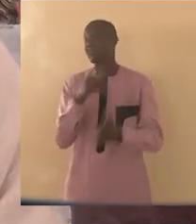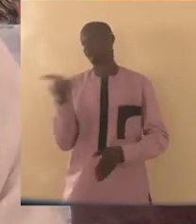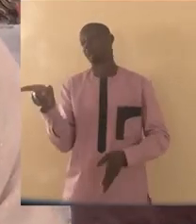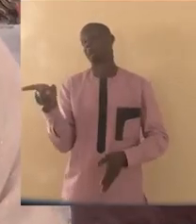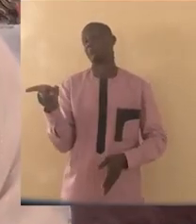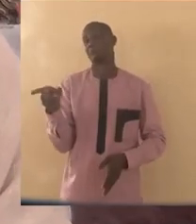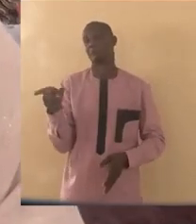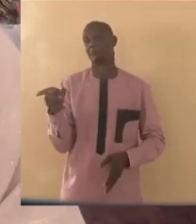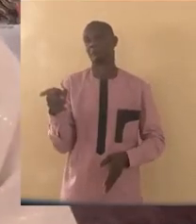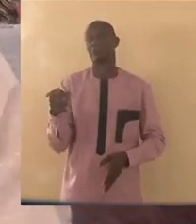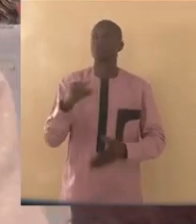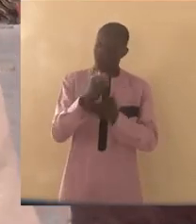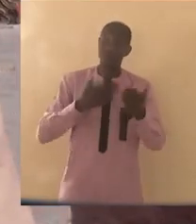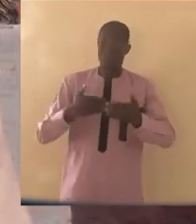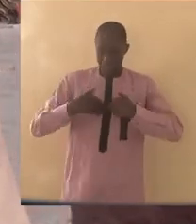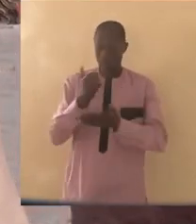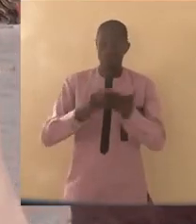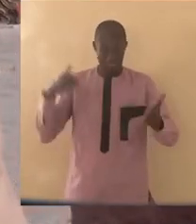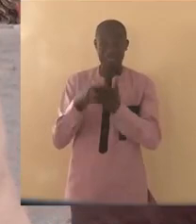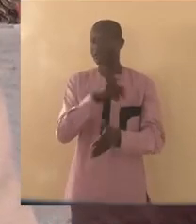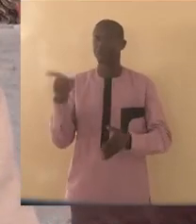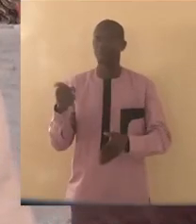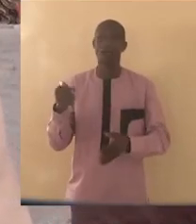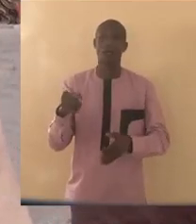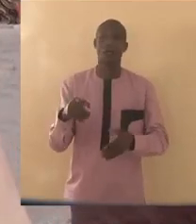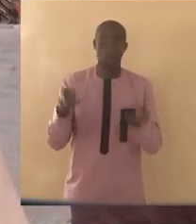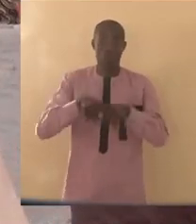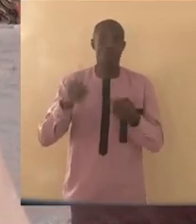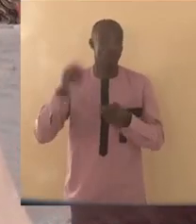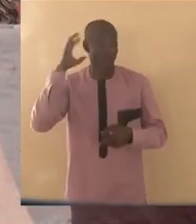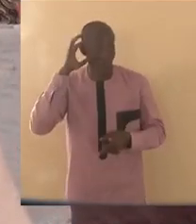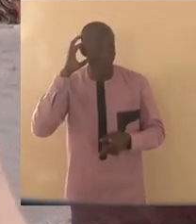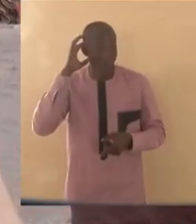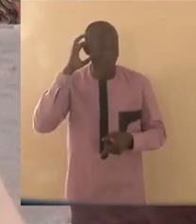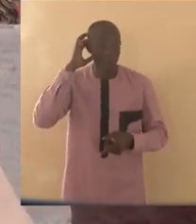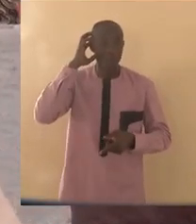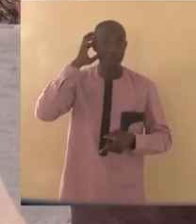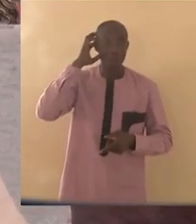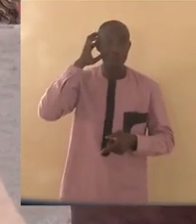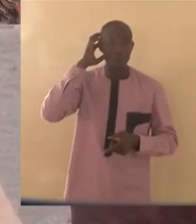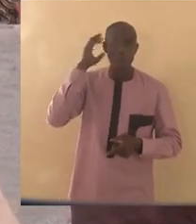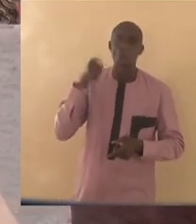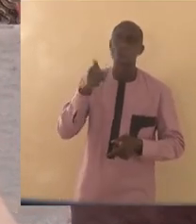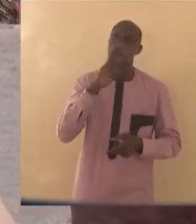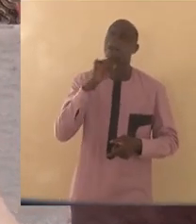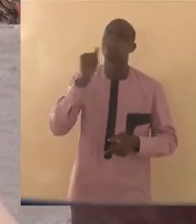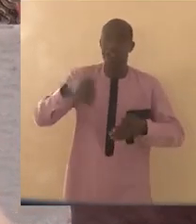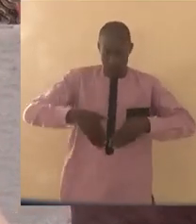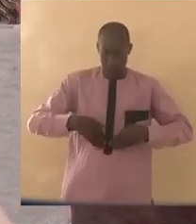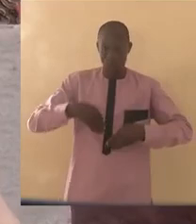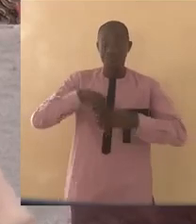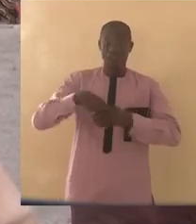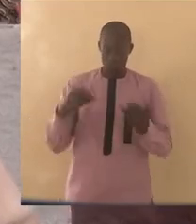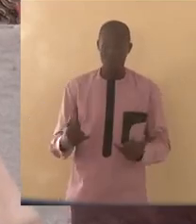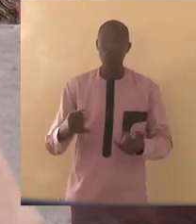against somebody, that somebody else has something against you, you just happen to hear, It's almost like you are not acceptable in the